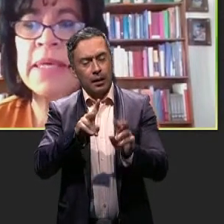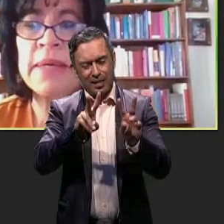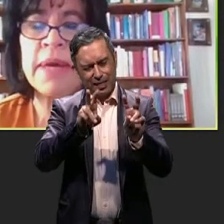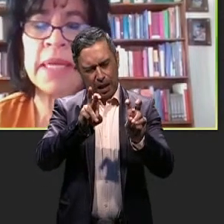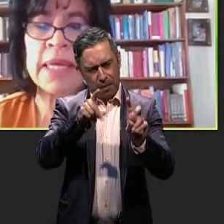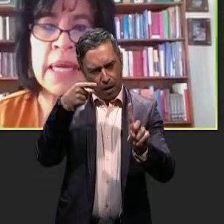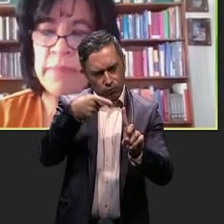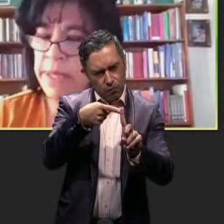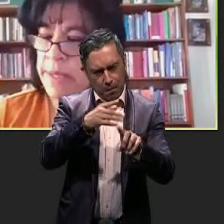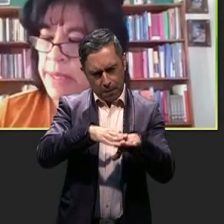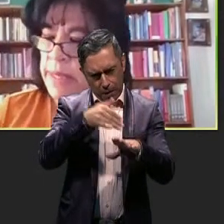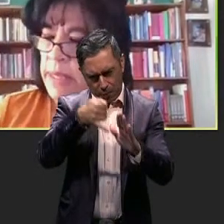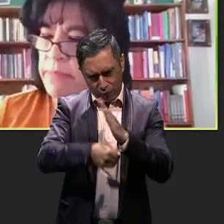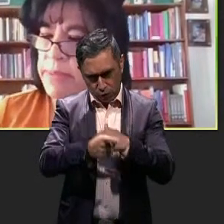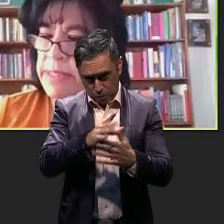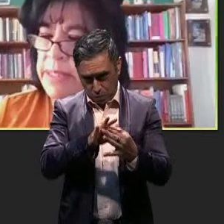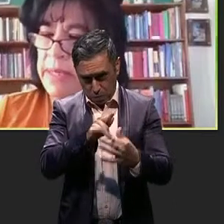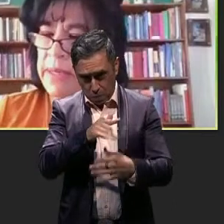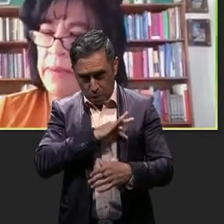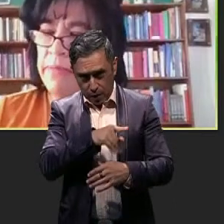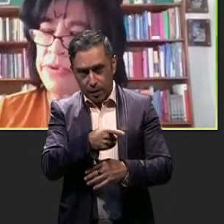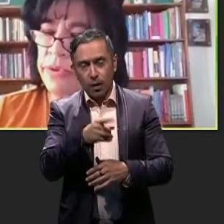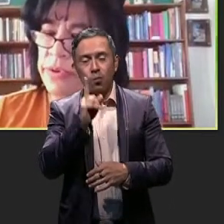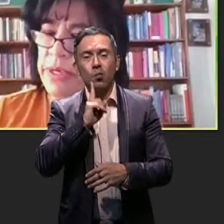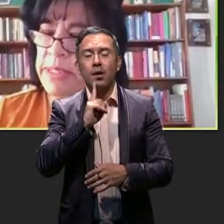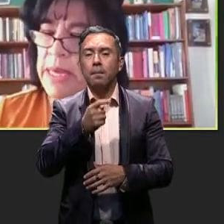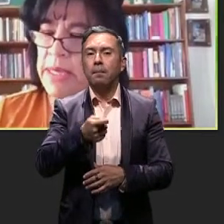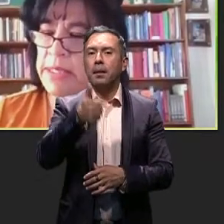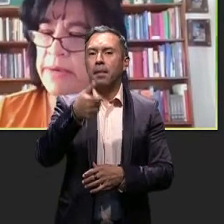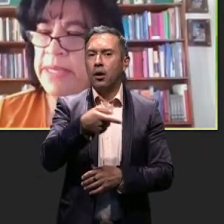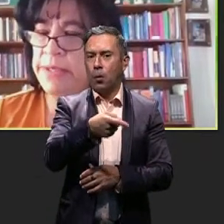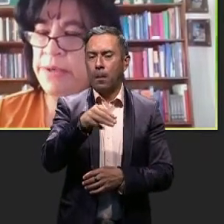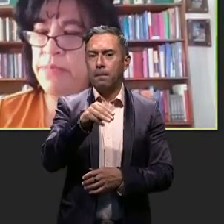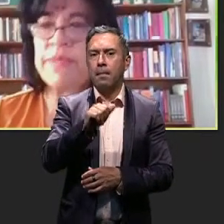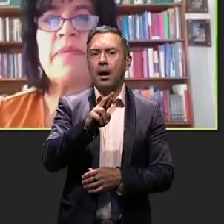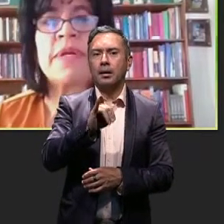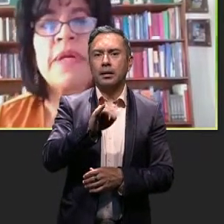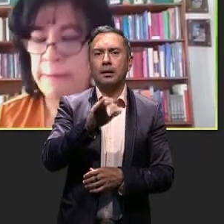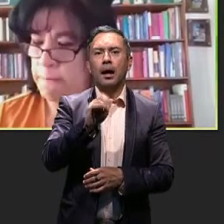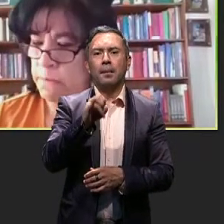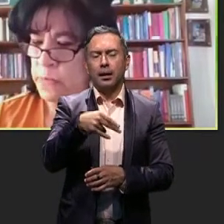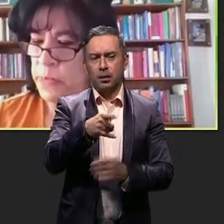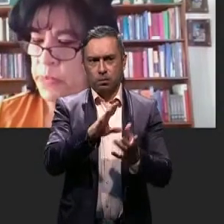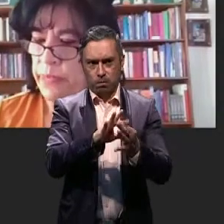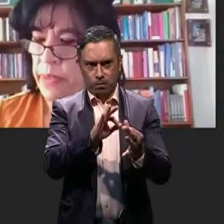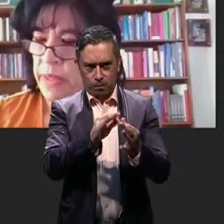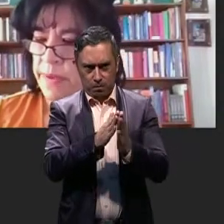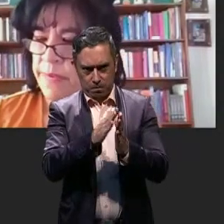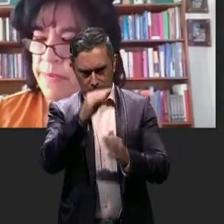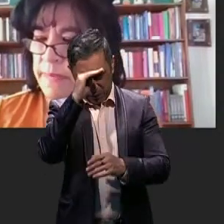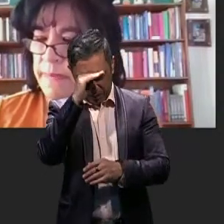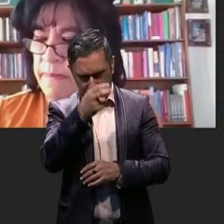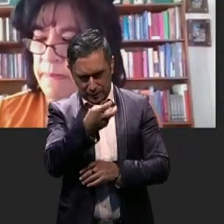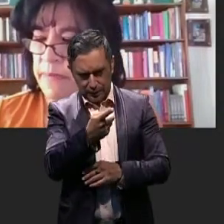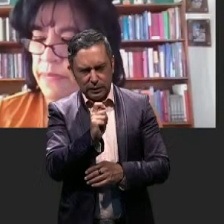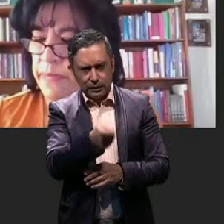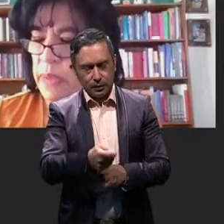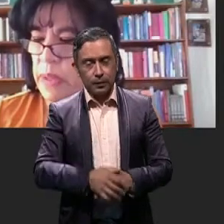observations. So, Mari Carmen, I give the floor to you. So let's begin with this reflection.